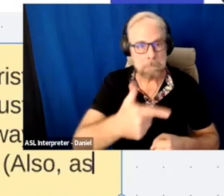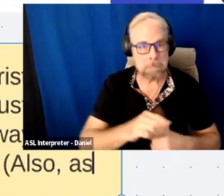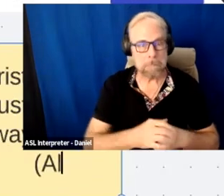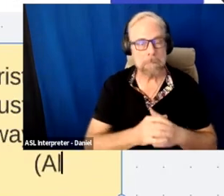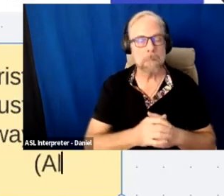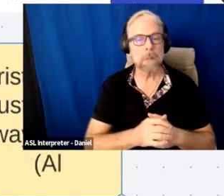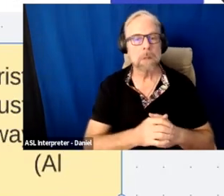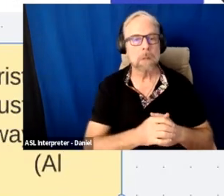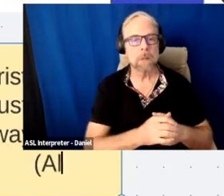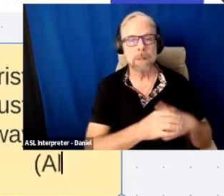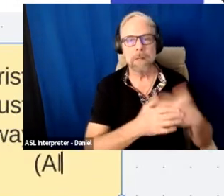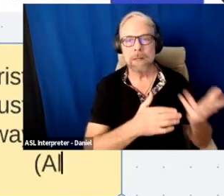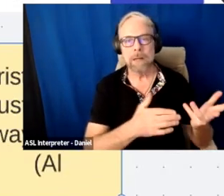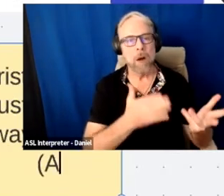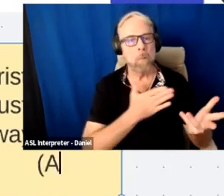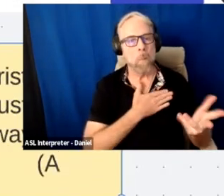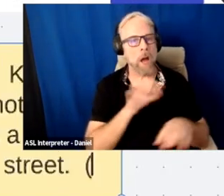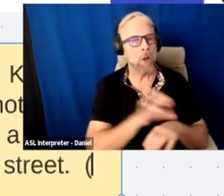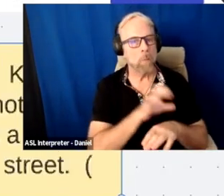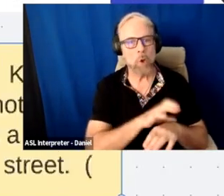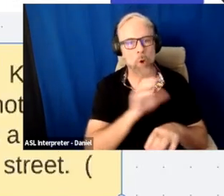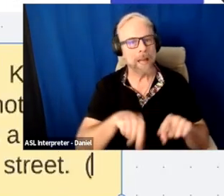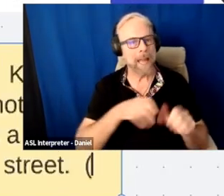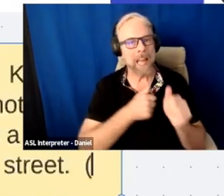My computer won't keep up with your thoughts, but I'll catch up with you shortly.